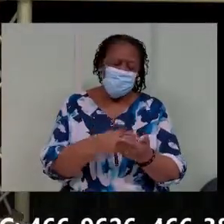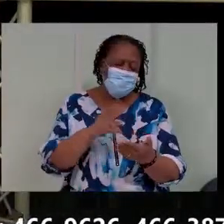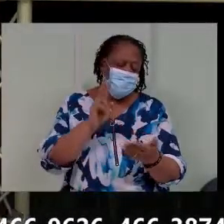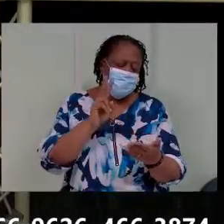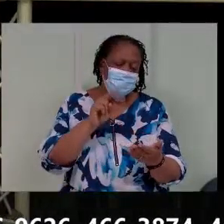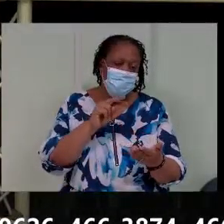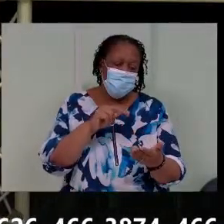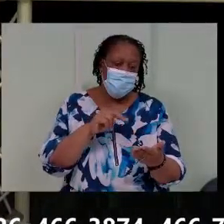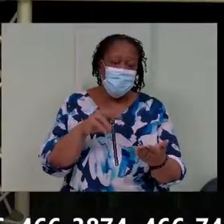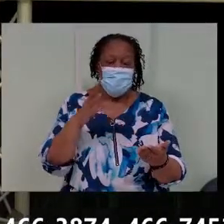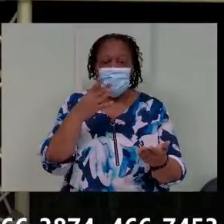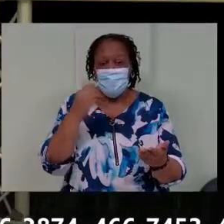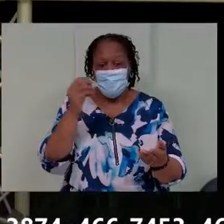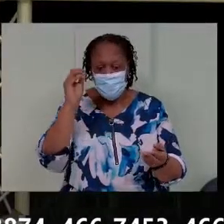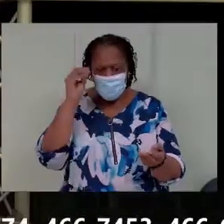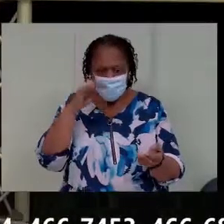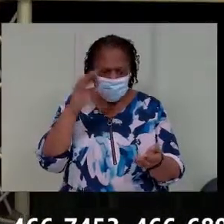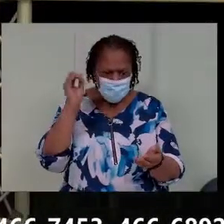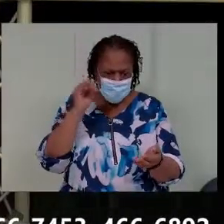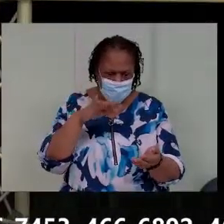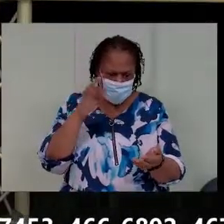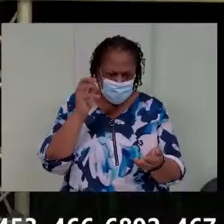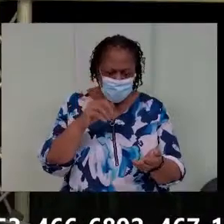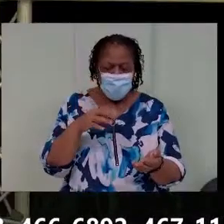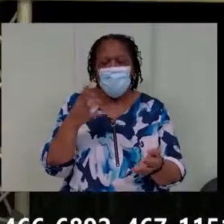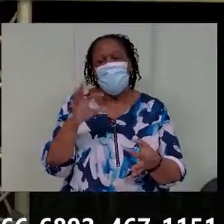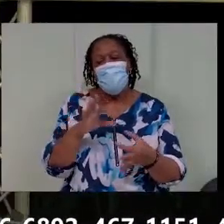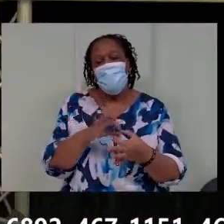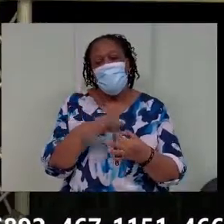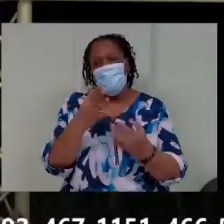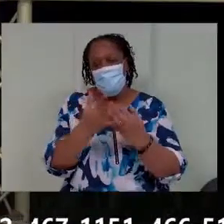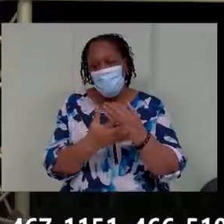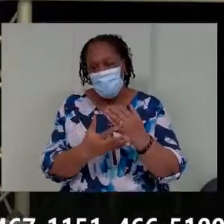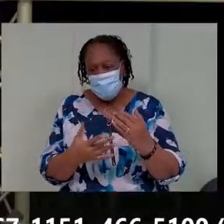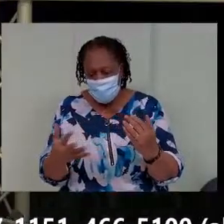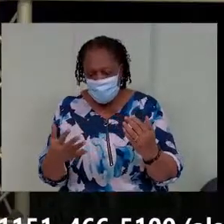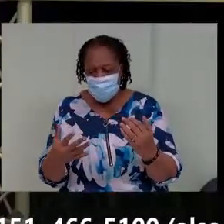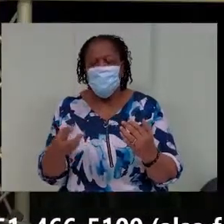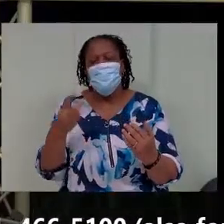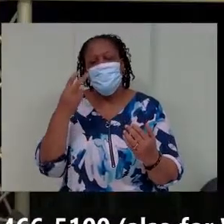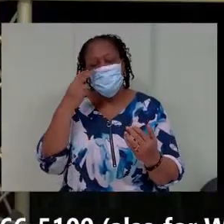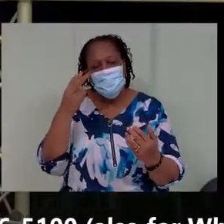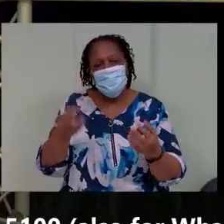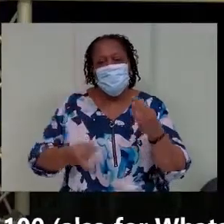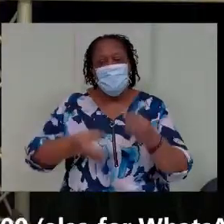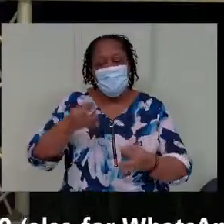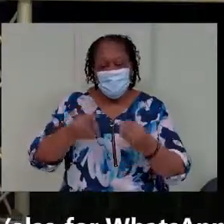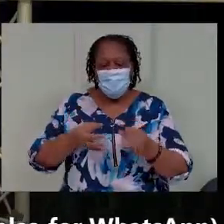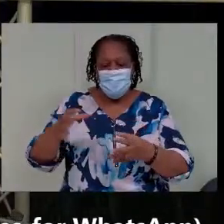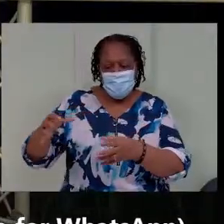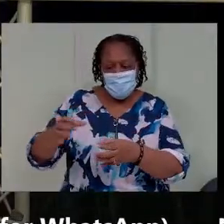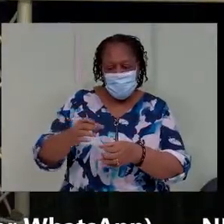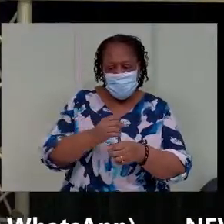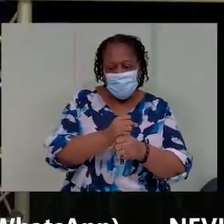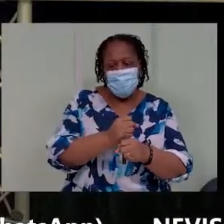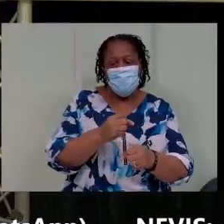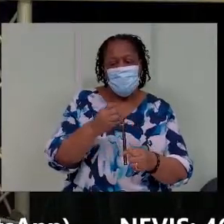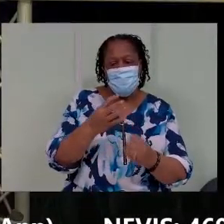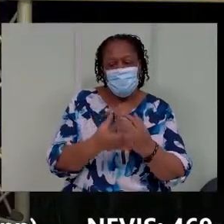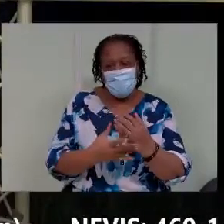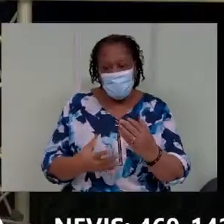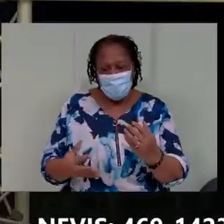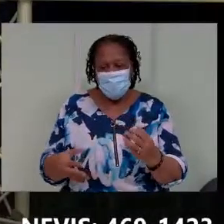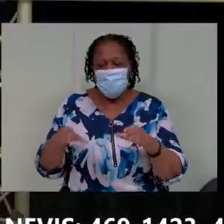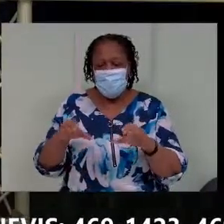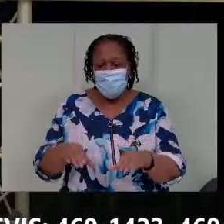and injecting it into patients who are severely ill with COVID-19. The presumption is that these antibodies